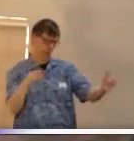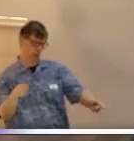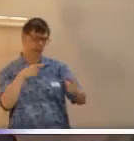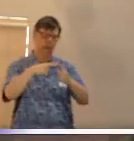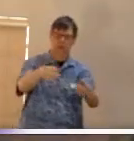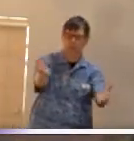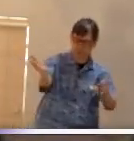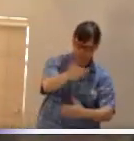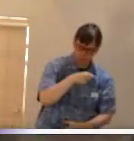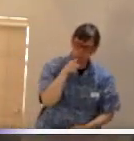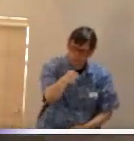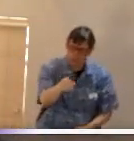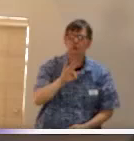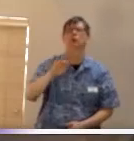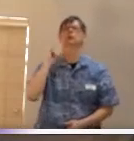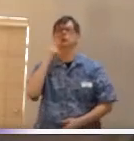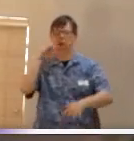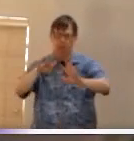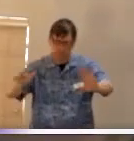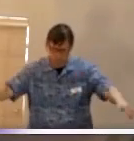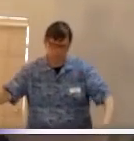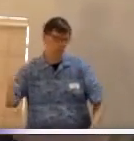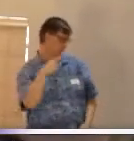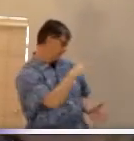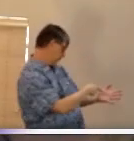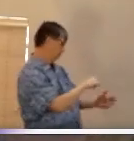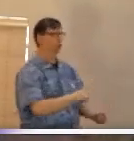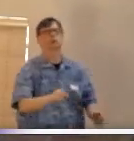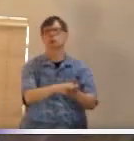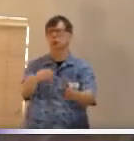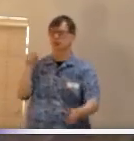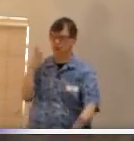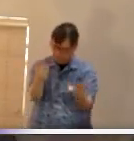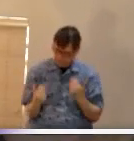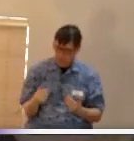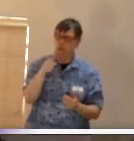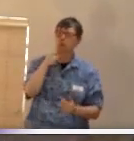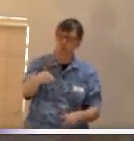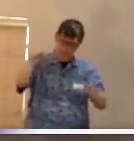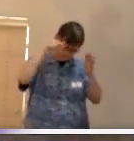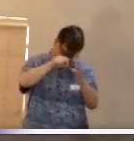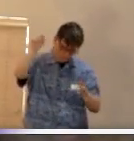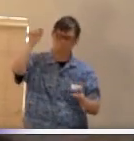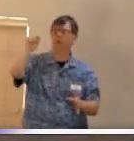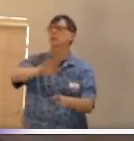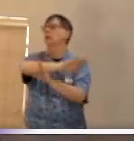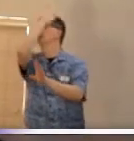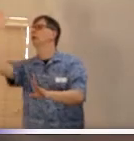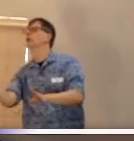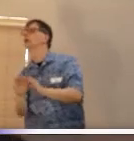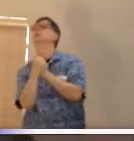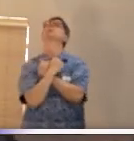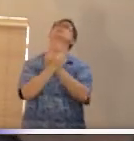you that experience, those experiences are there to get you to the point of total